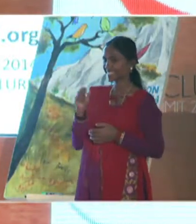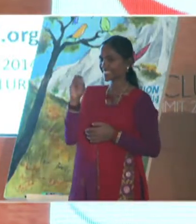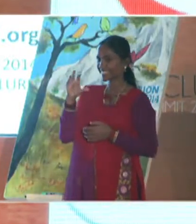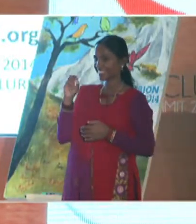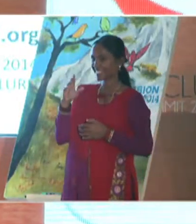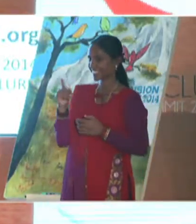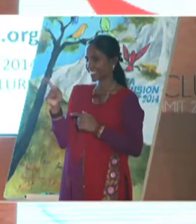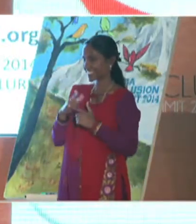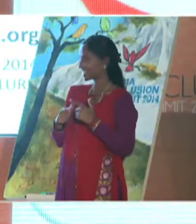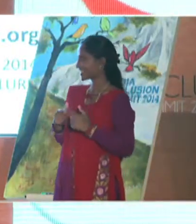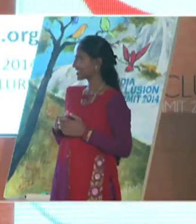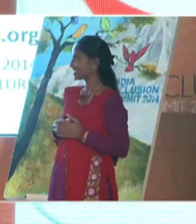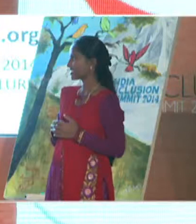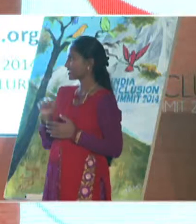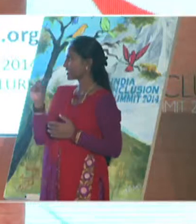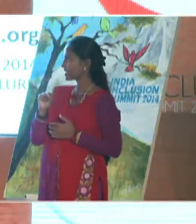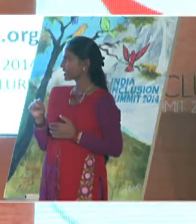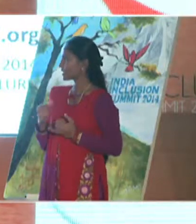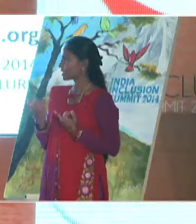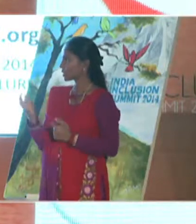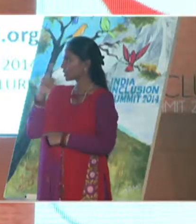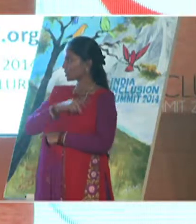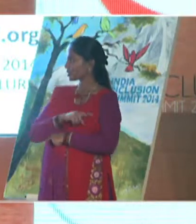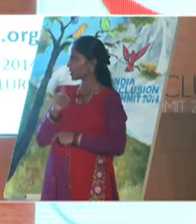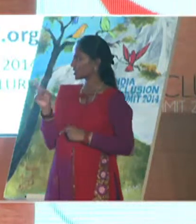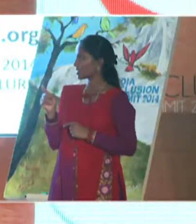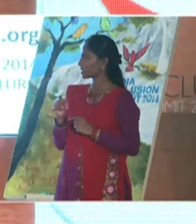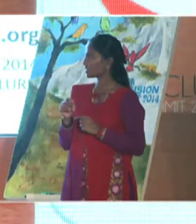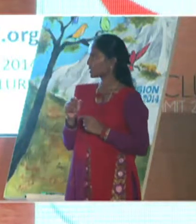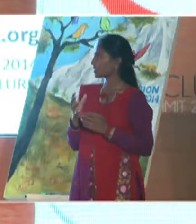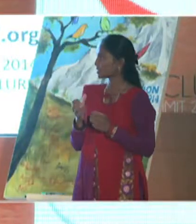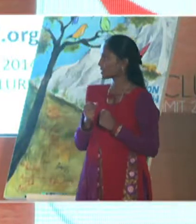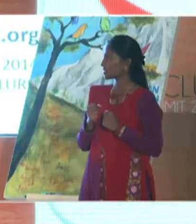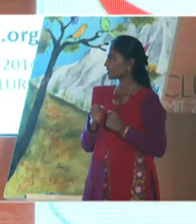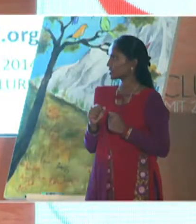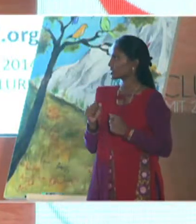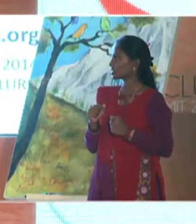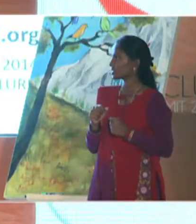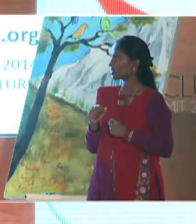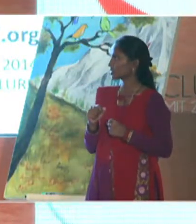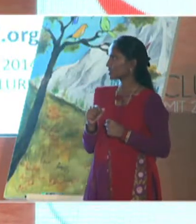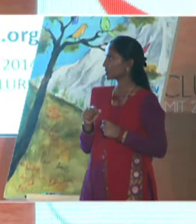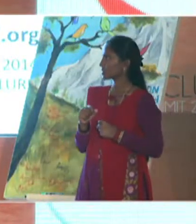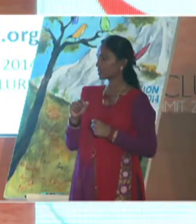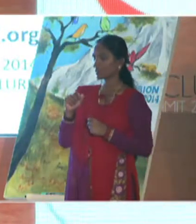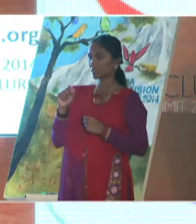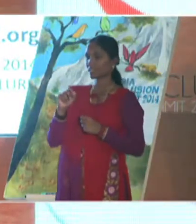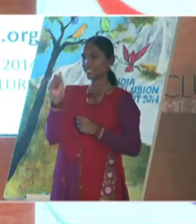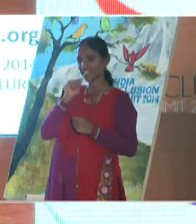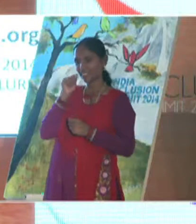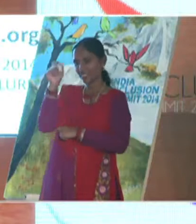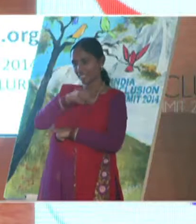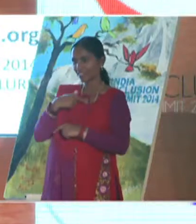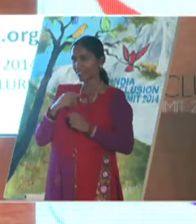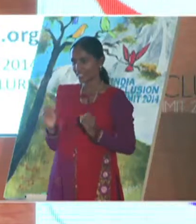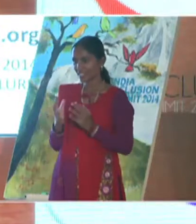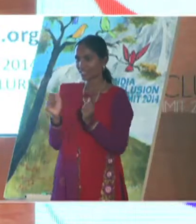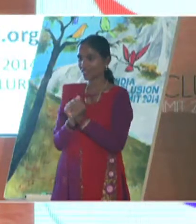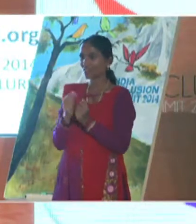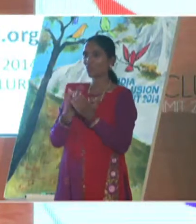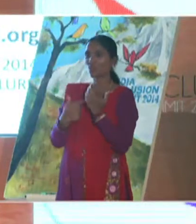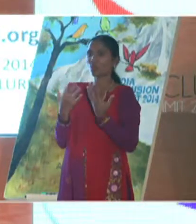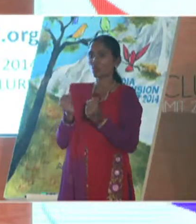right? So the thing is, we said, okay, we start a dream factory and we want these kids to decide what they want to do.